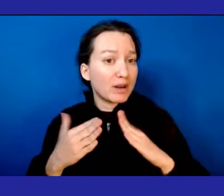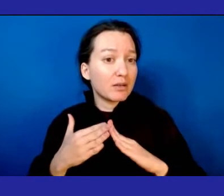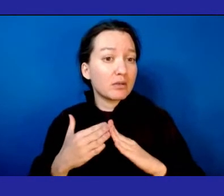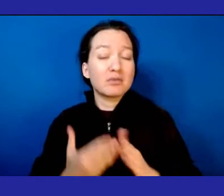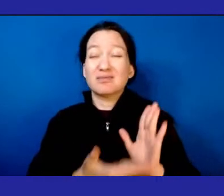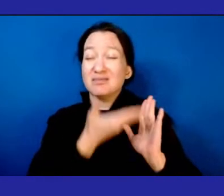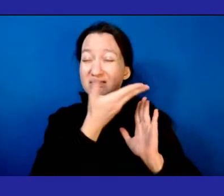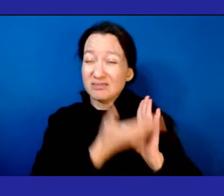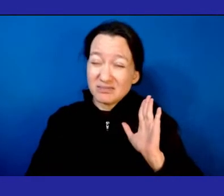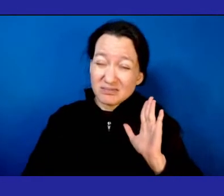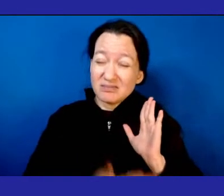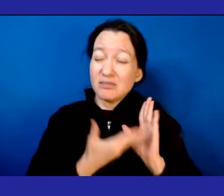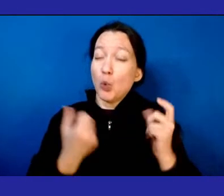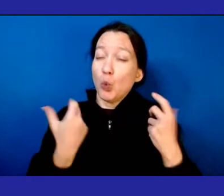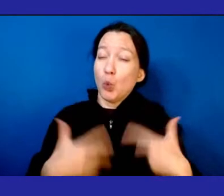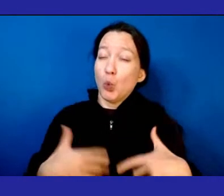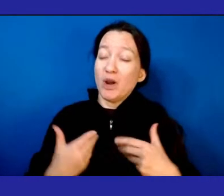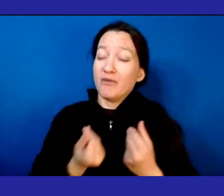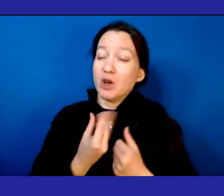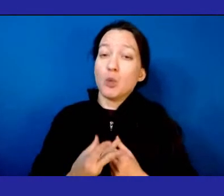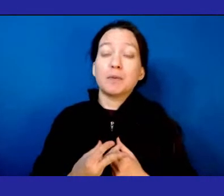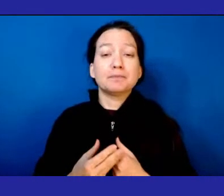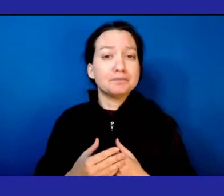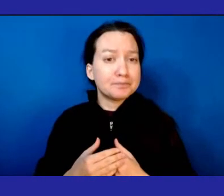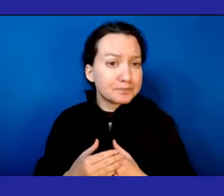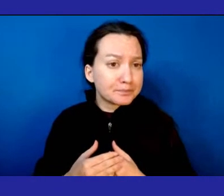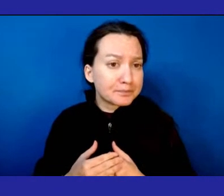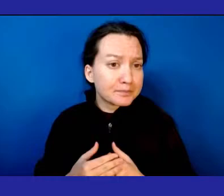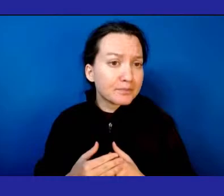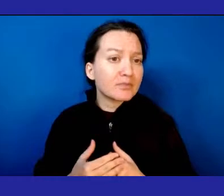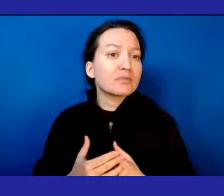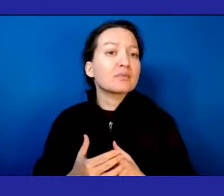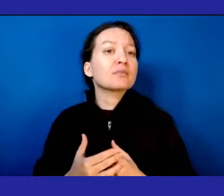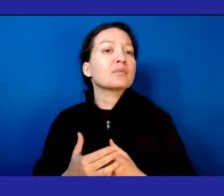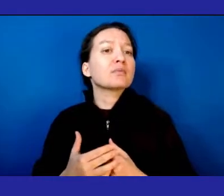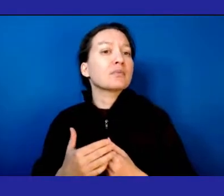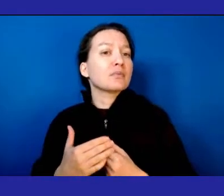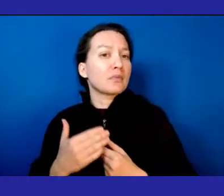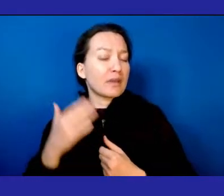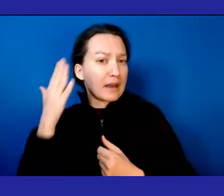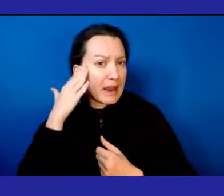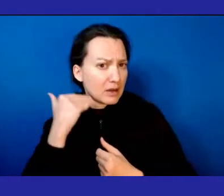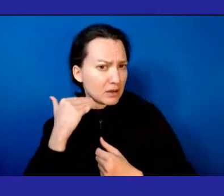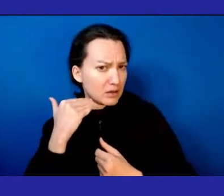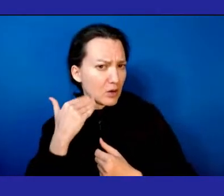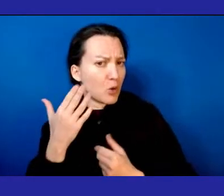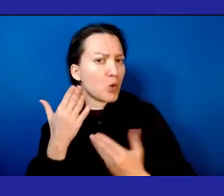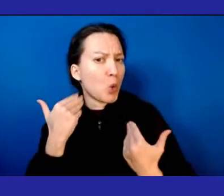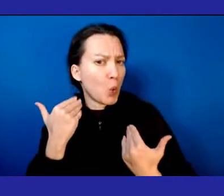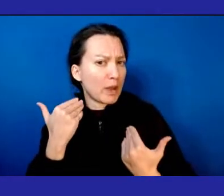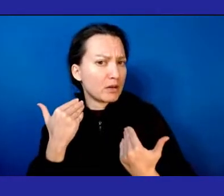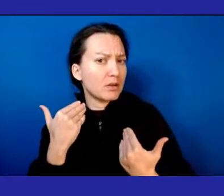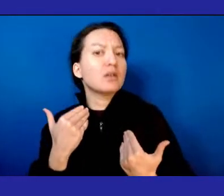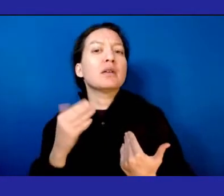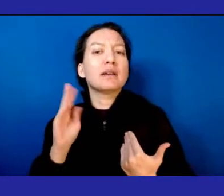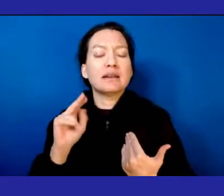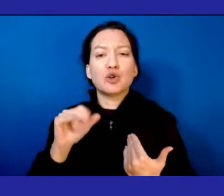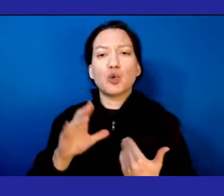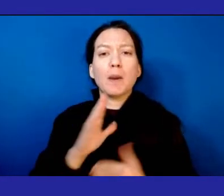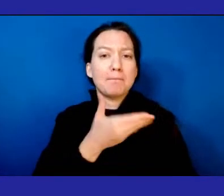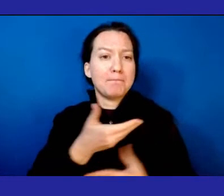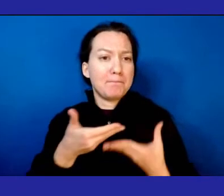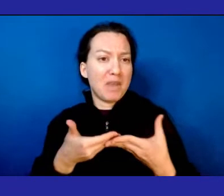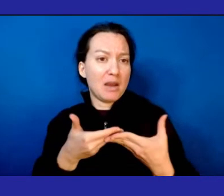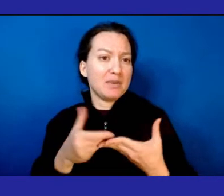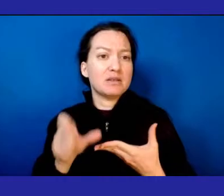name a few. The head cooling blankets have been implemented, eliminating the need to transport NICU babies to other facilities.